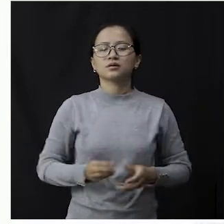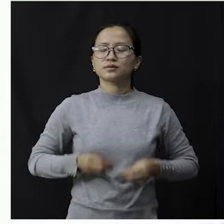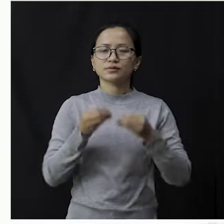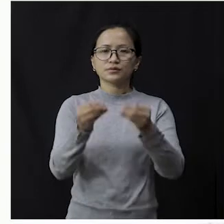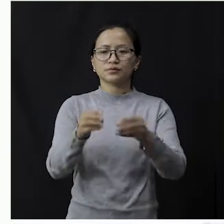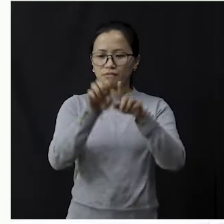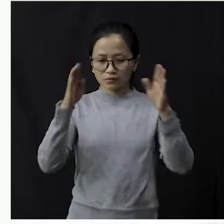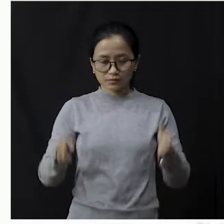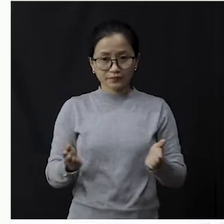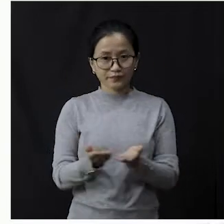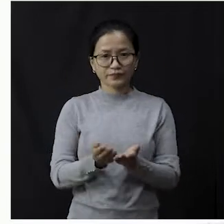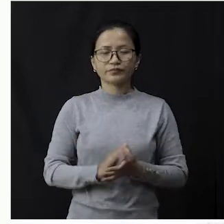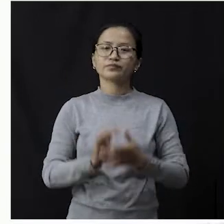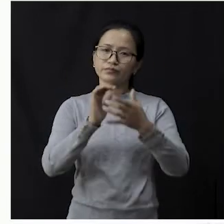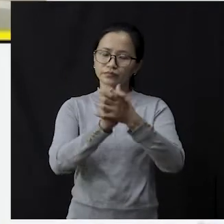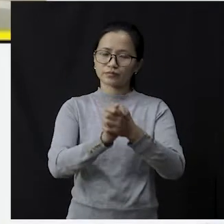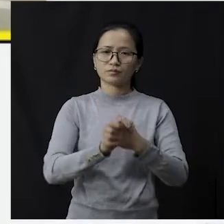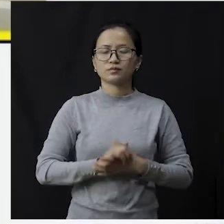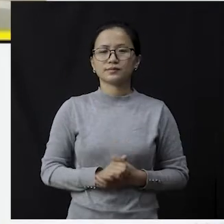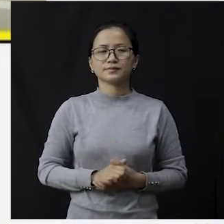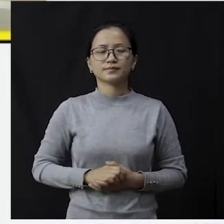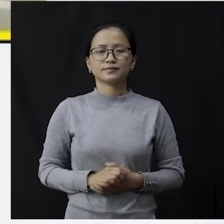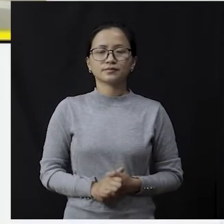or parcels to your friend.